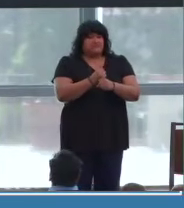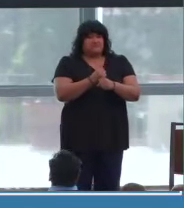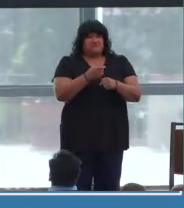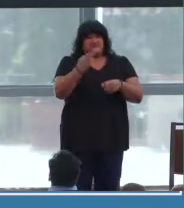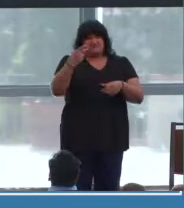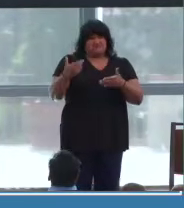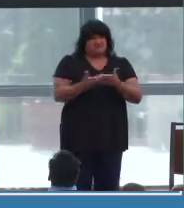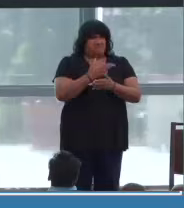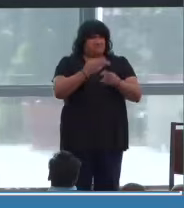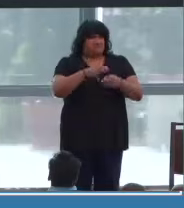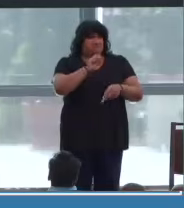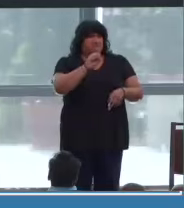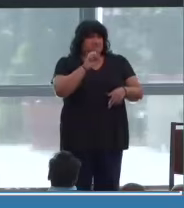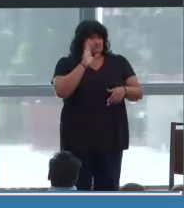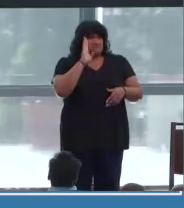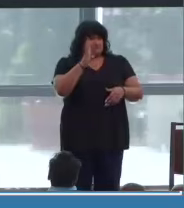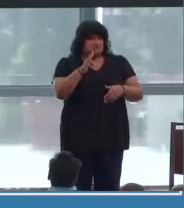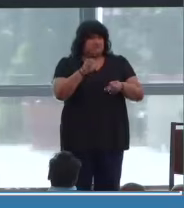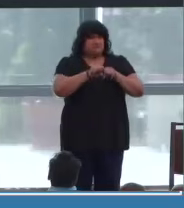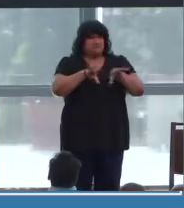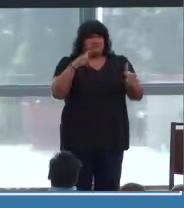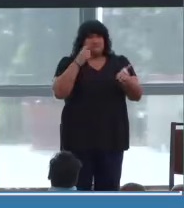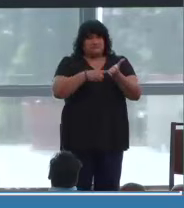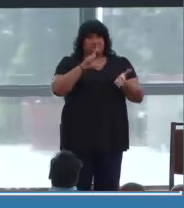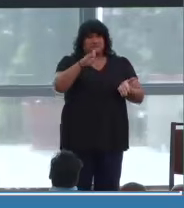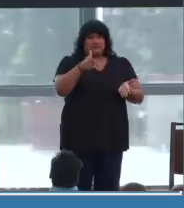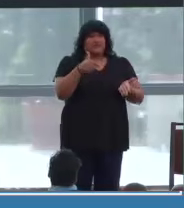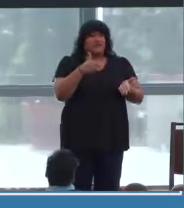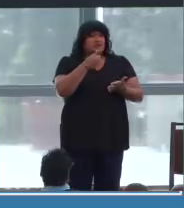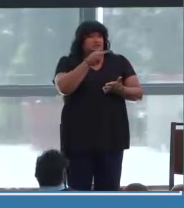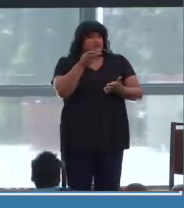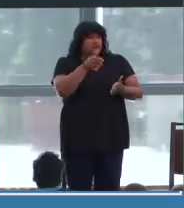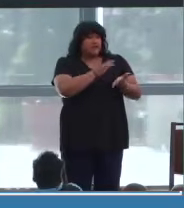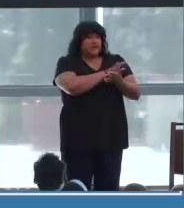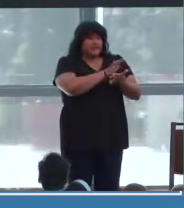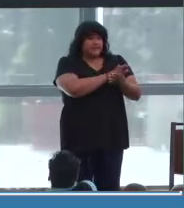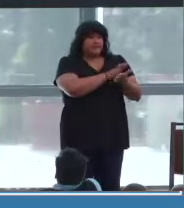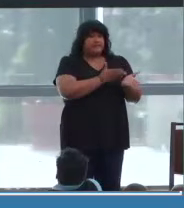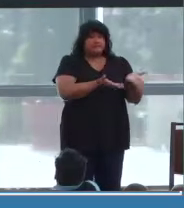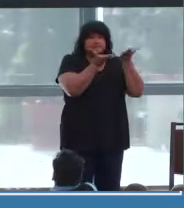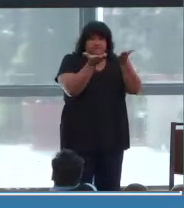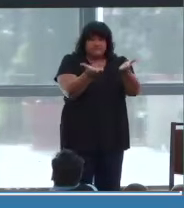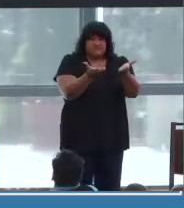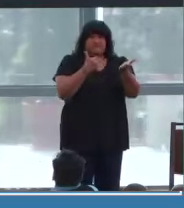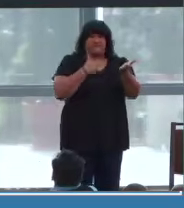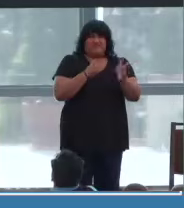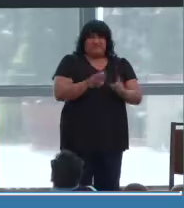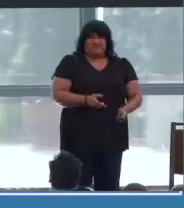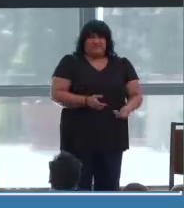But there are also several other papers that were presented at EULAR with 5